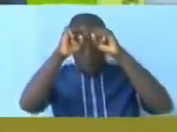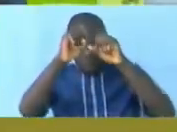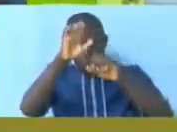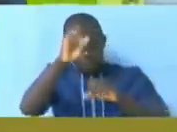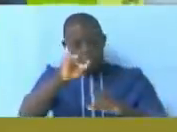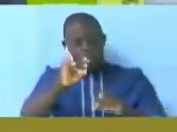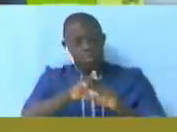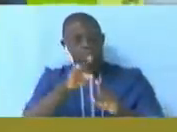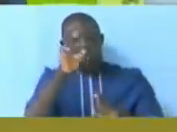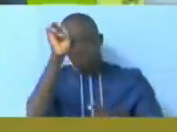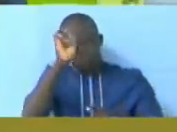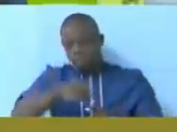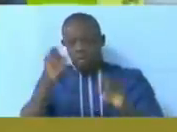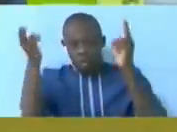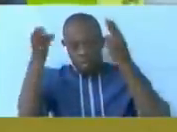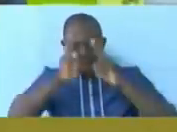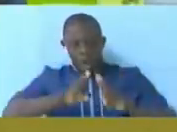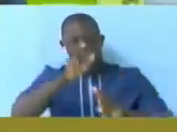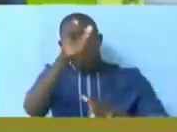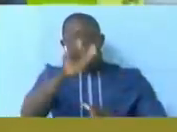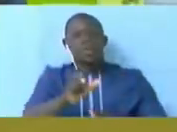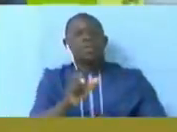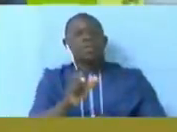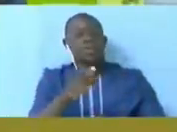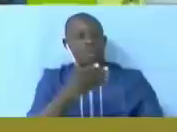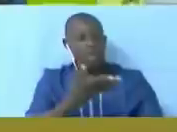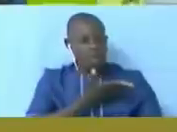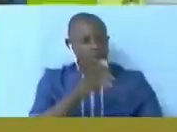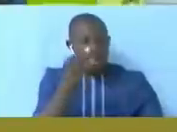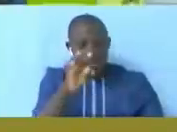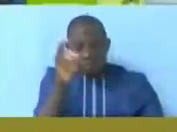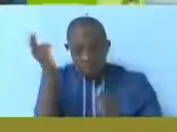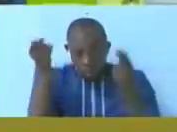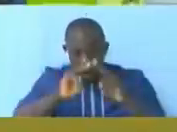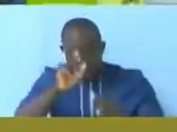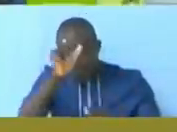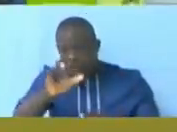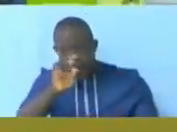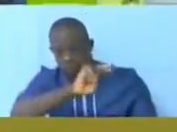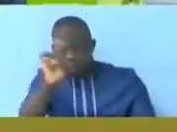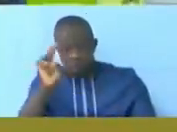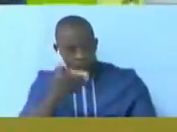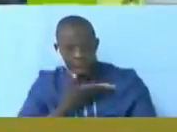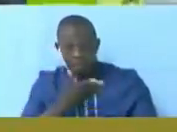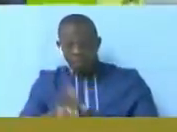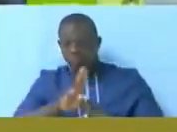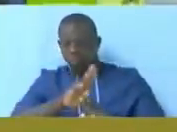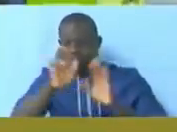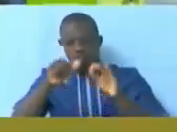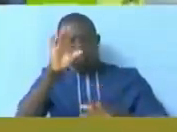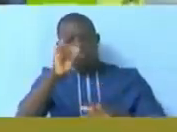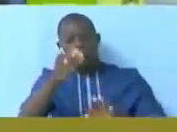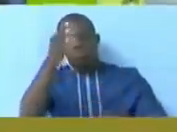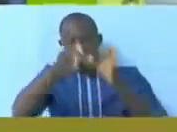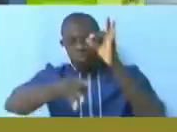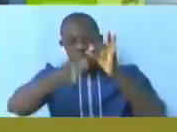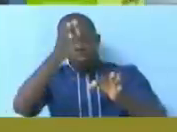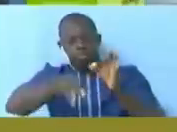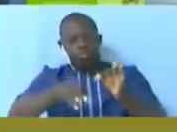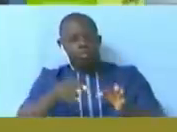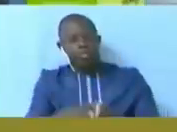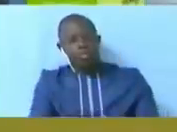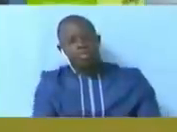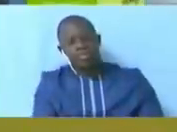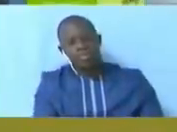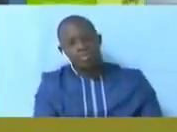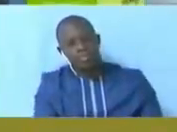unless he is legally represented. Otembo lua yinyo foko etembo kitindino la meya lonko lua mansa lawyer mantra